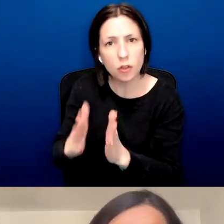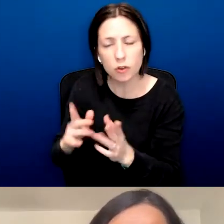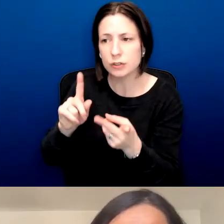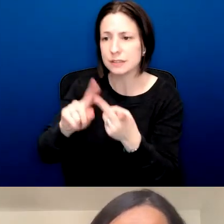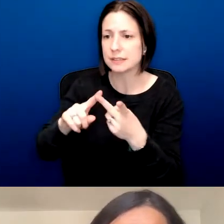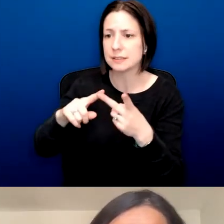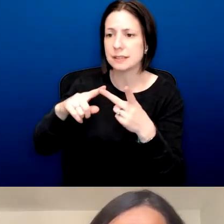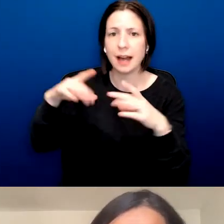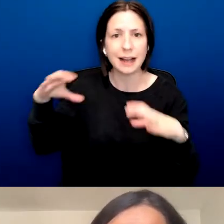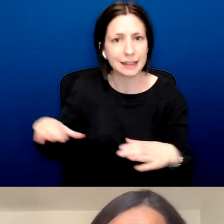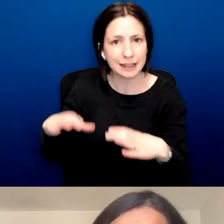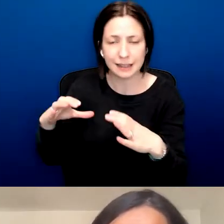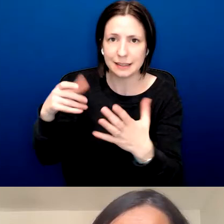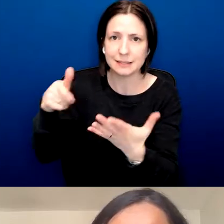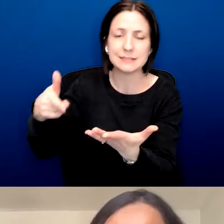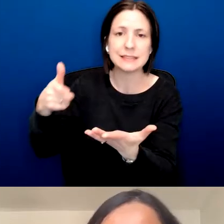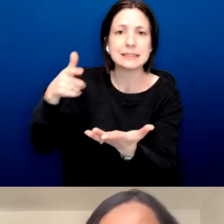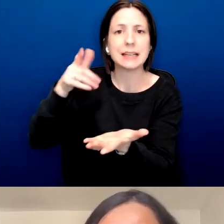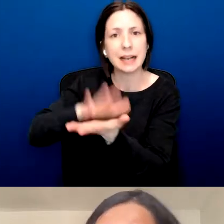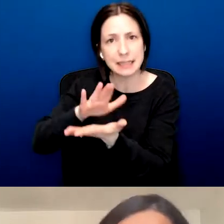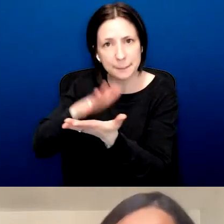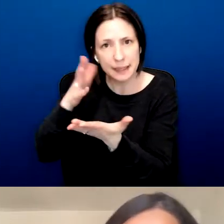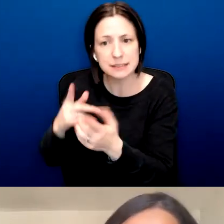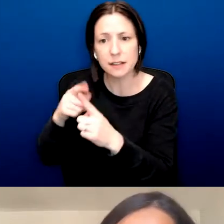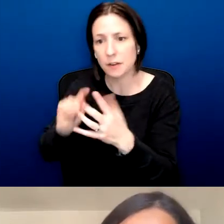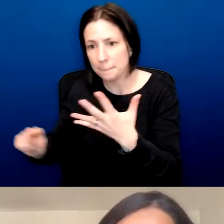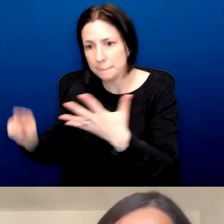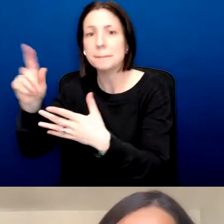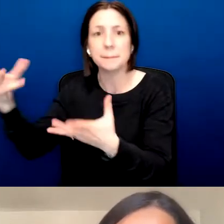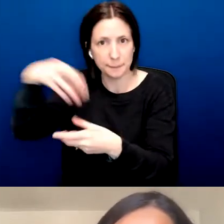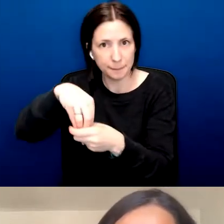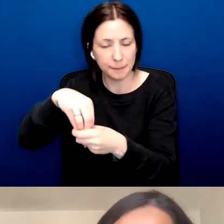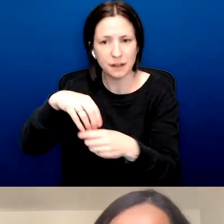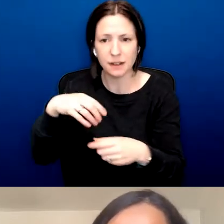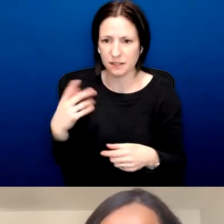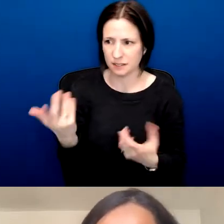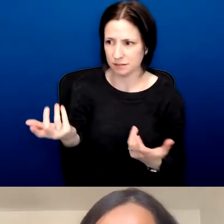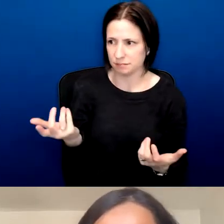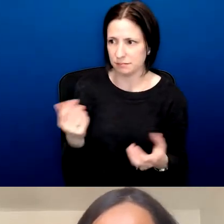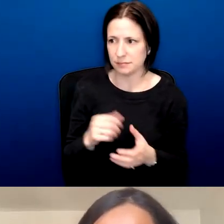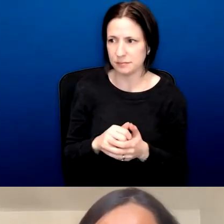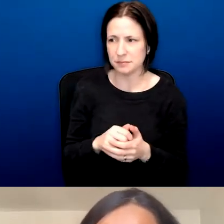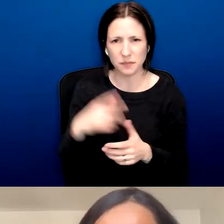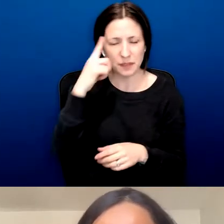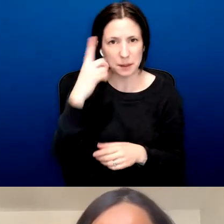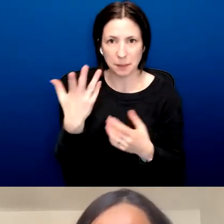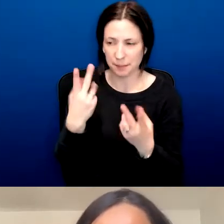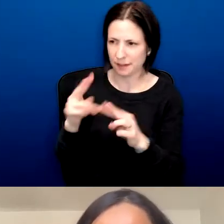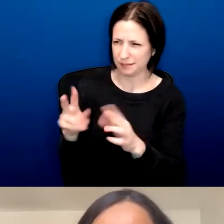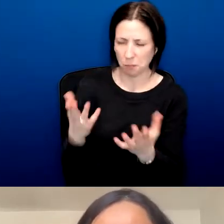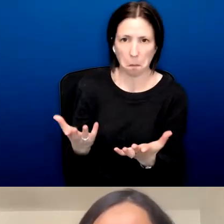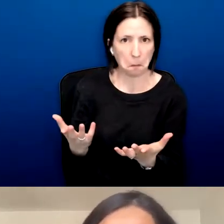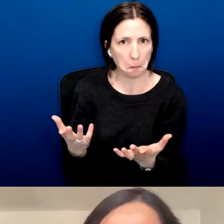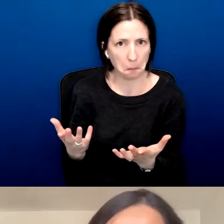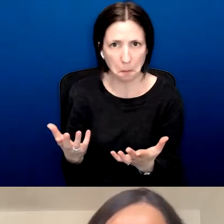from oppressed caste locations as much as possible. You would think that this should not be such a big deal, but in our work, we've